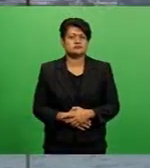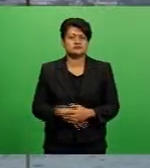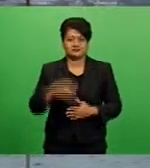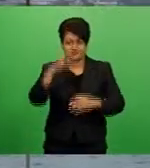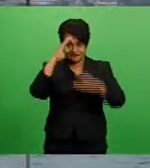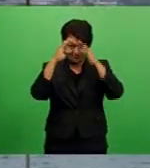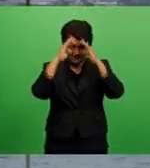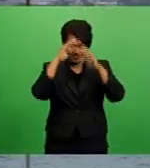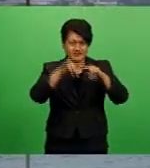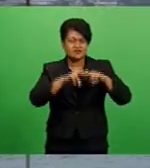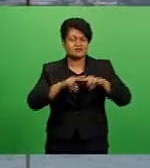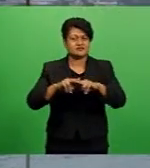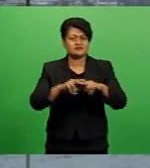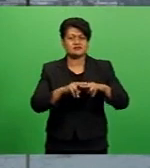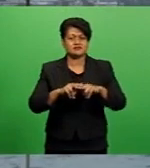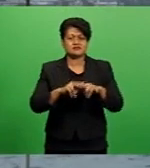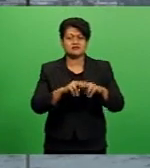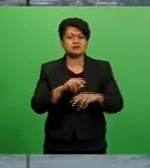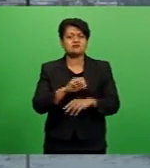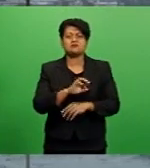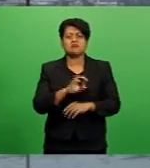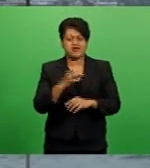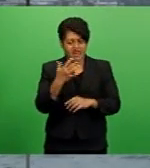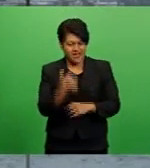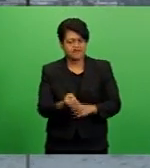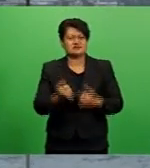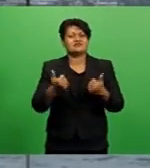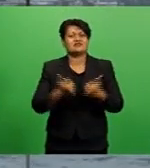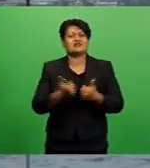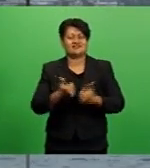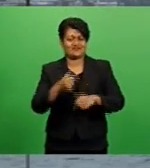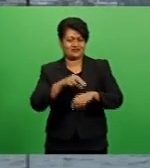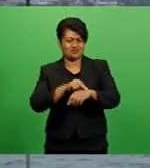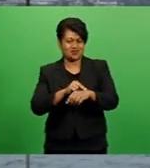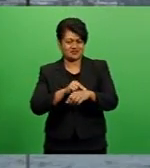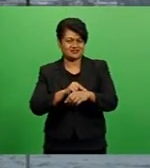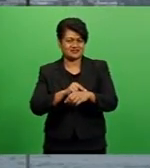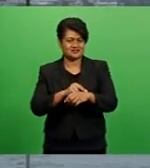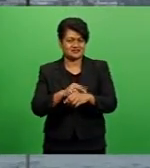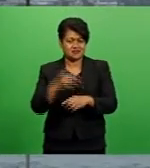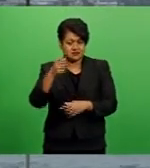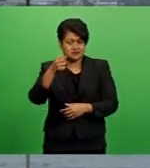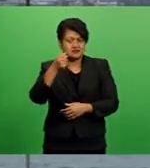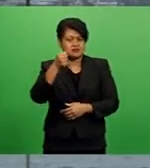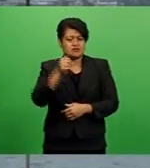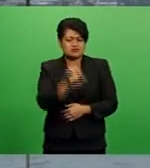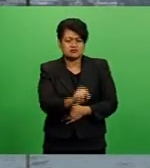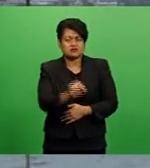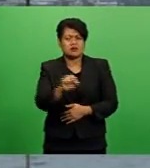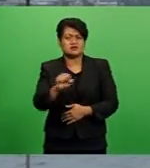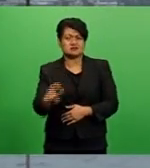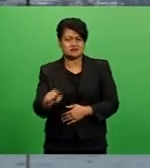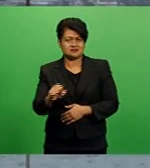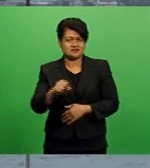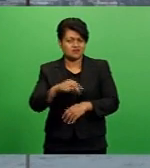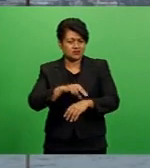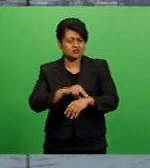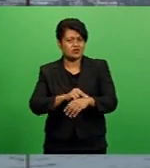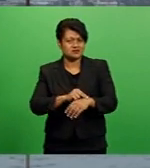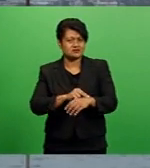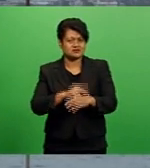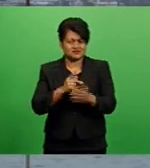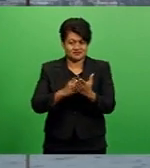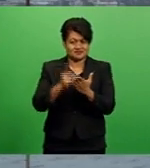Pulunaka, Fiji. There will not be a shortage of doctors following the suspension of scholarships and loans for MBBS and dentistry